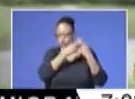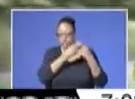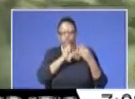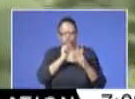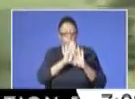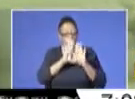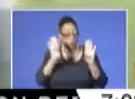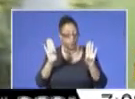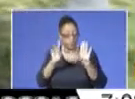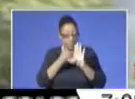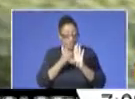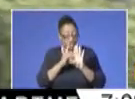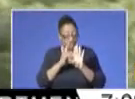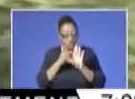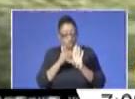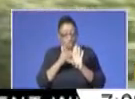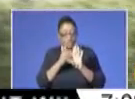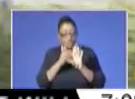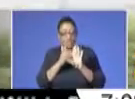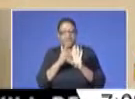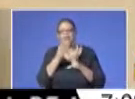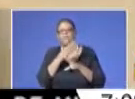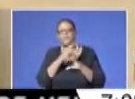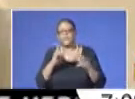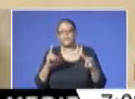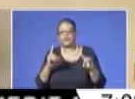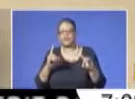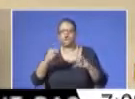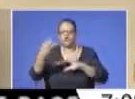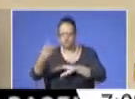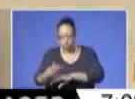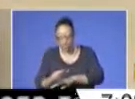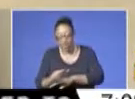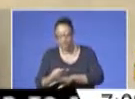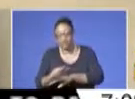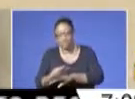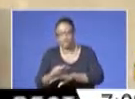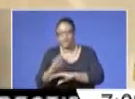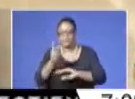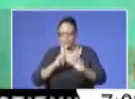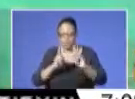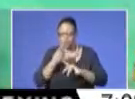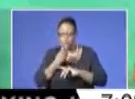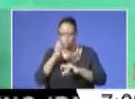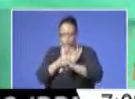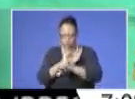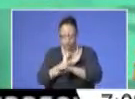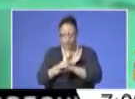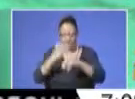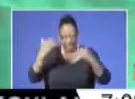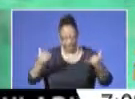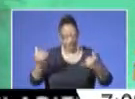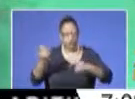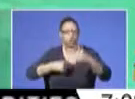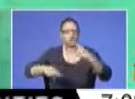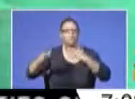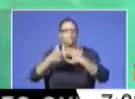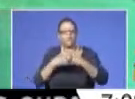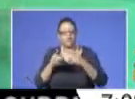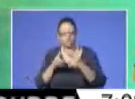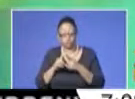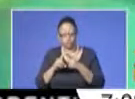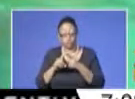Readiness and Recovery Plan, hoteliers may now welcome back staff in preparation for commercial activity with restrictions on